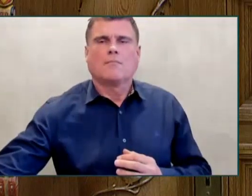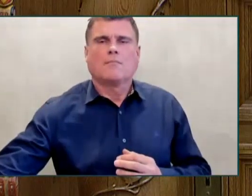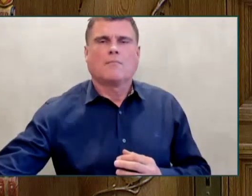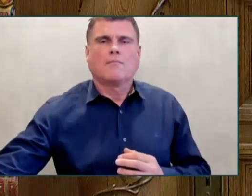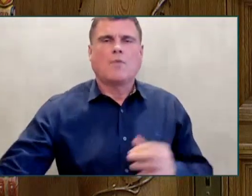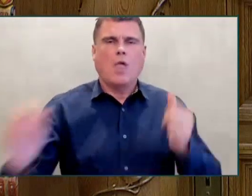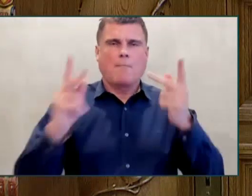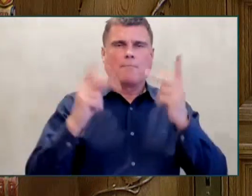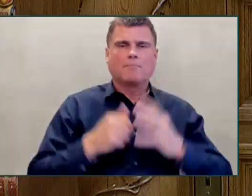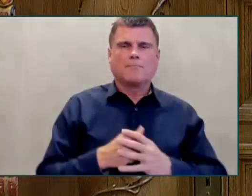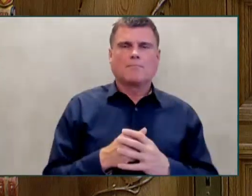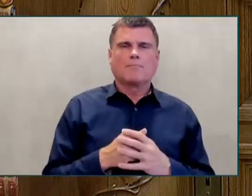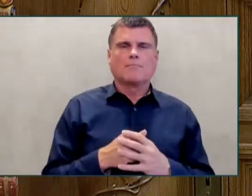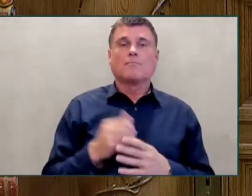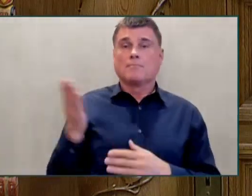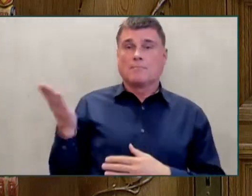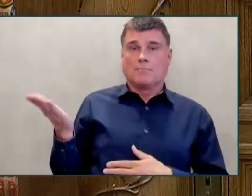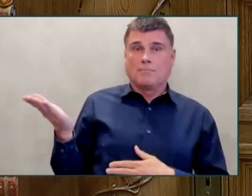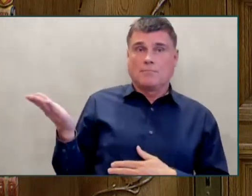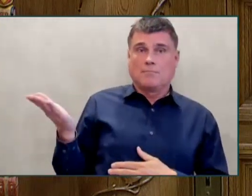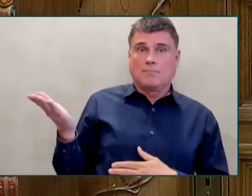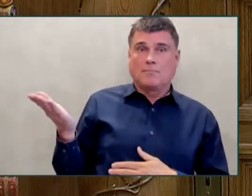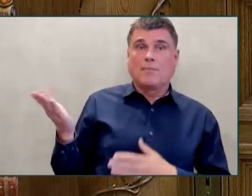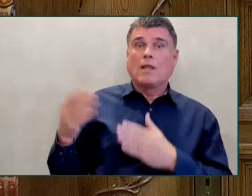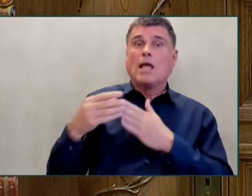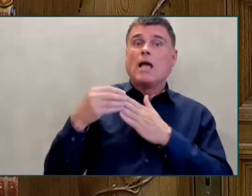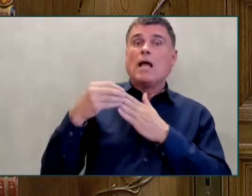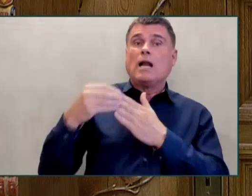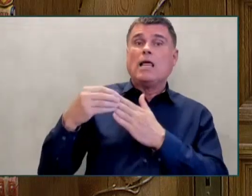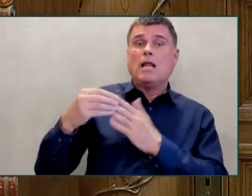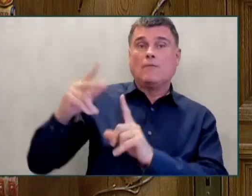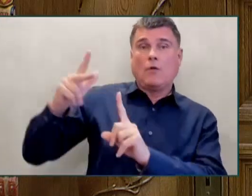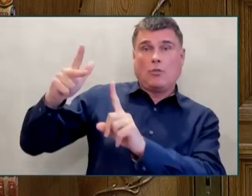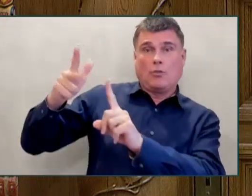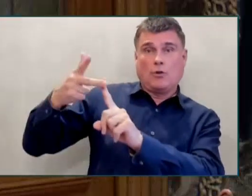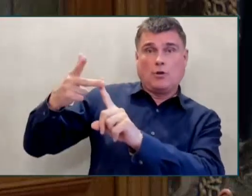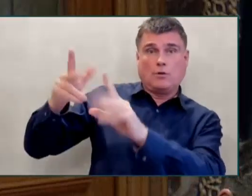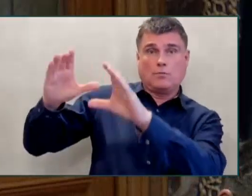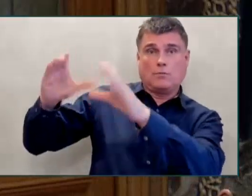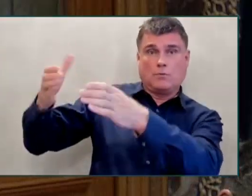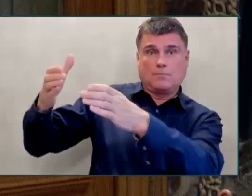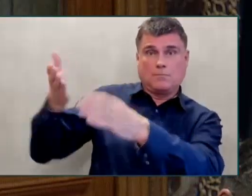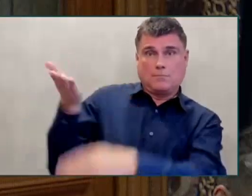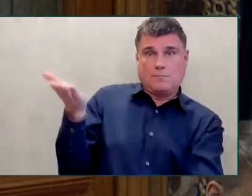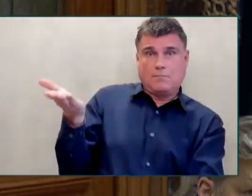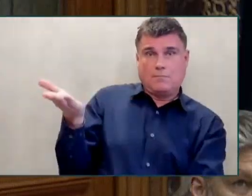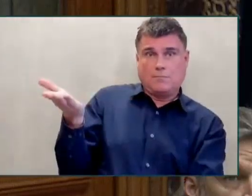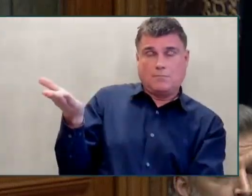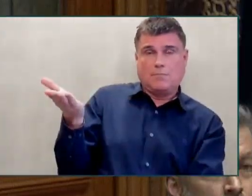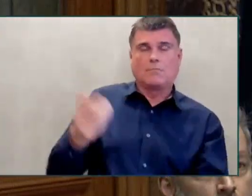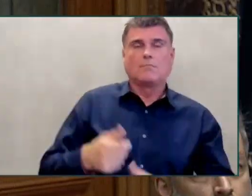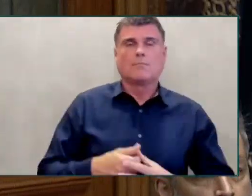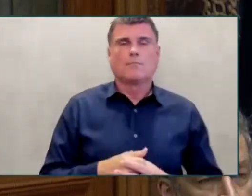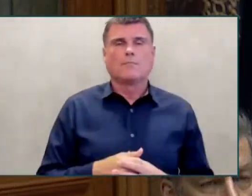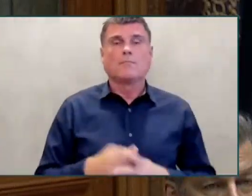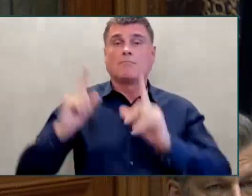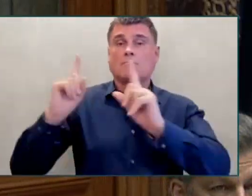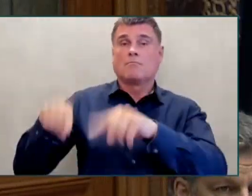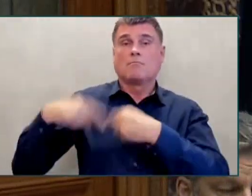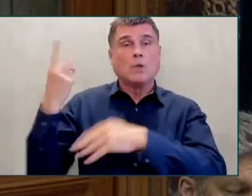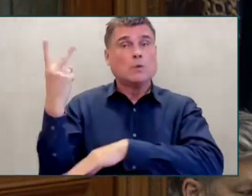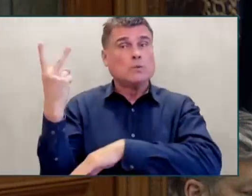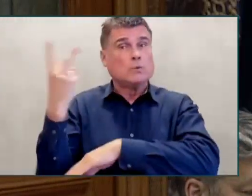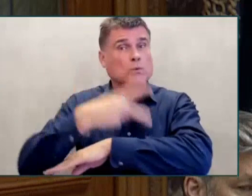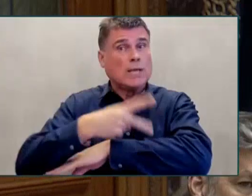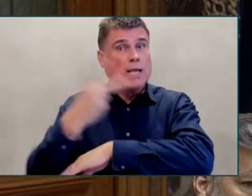Leader of the third party. Thank you, Honourable Speaker. For the last 2 days, my colleague has raised issues related to